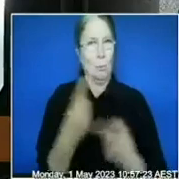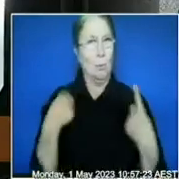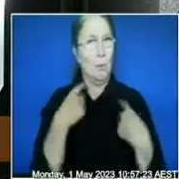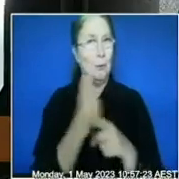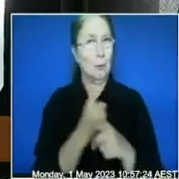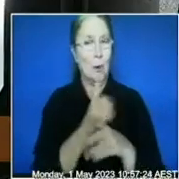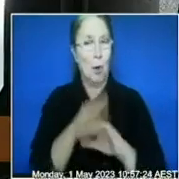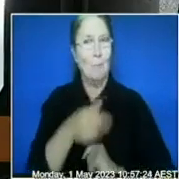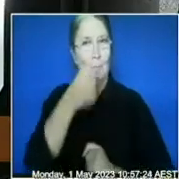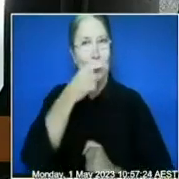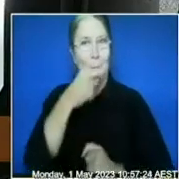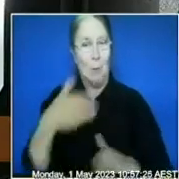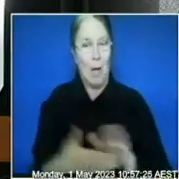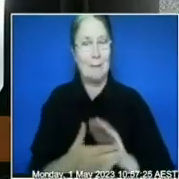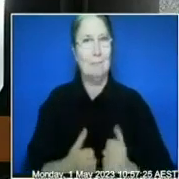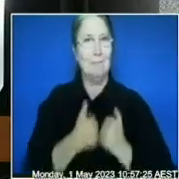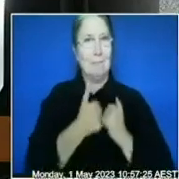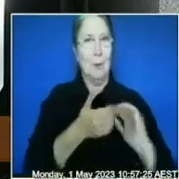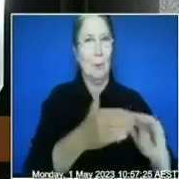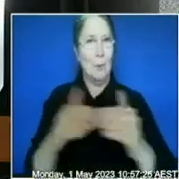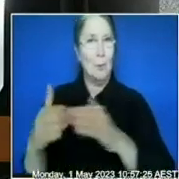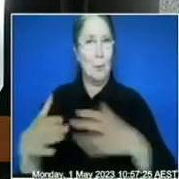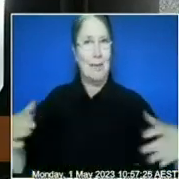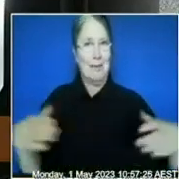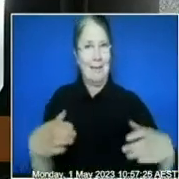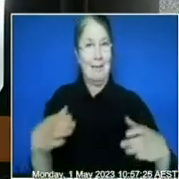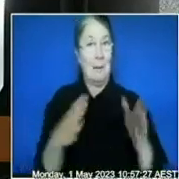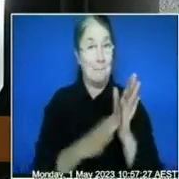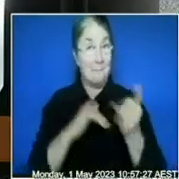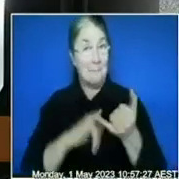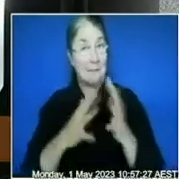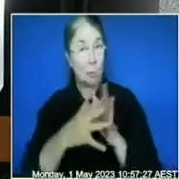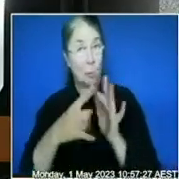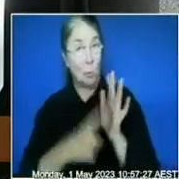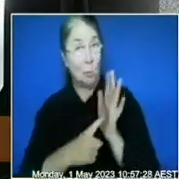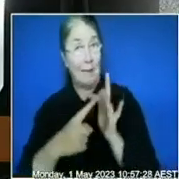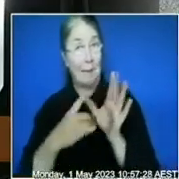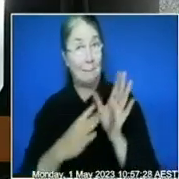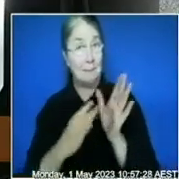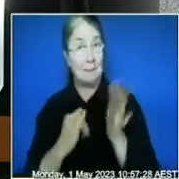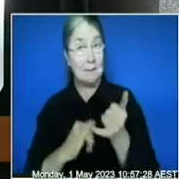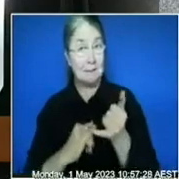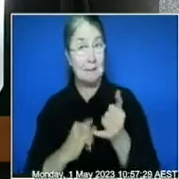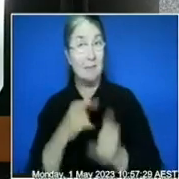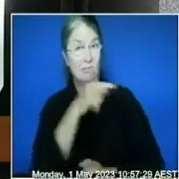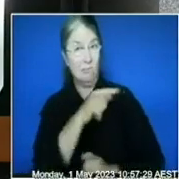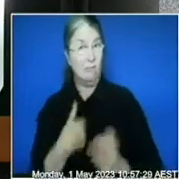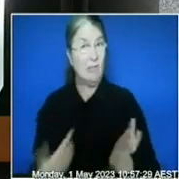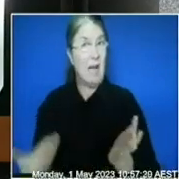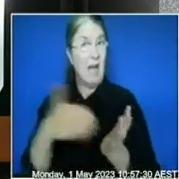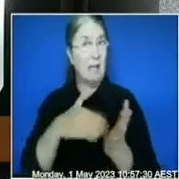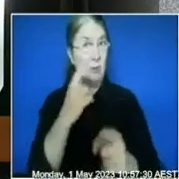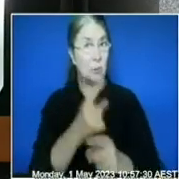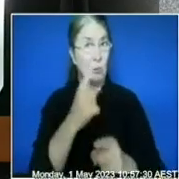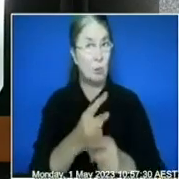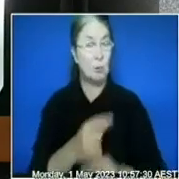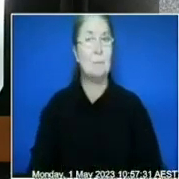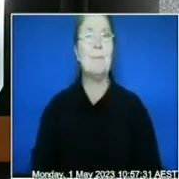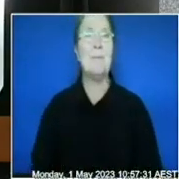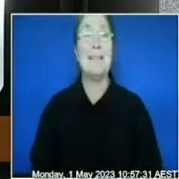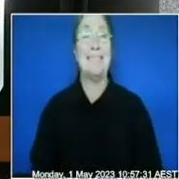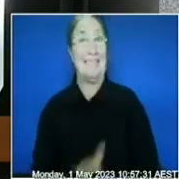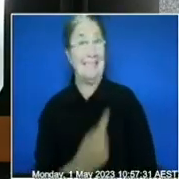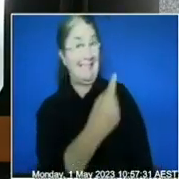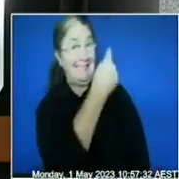see in that presentation we talk about the fact it's 82% of Victoria's Aboriginal population, but it covers 98% of where the offences